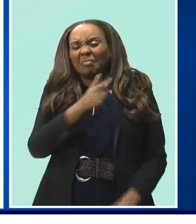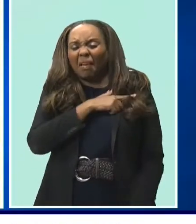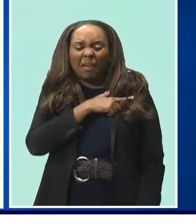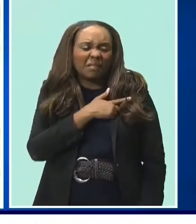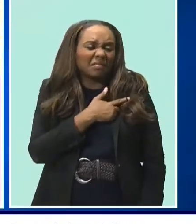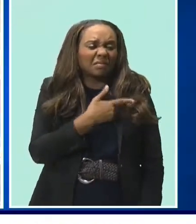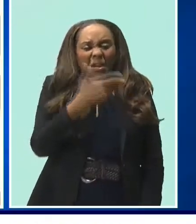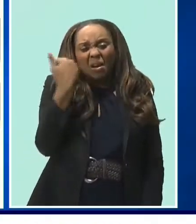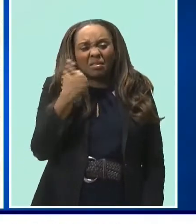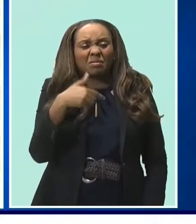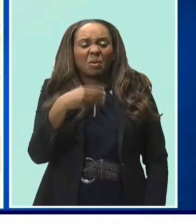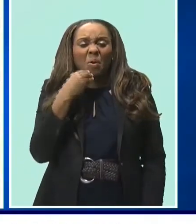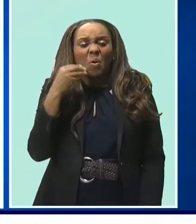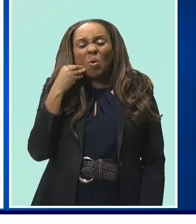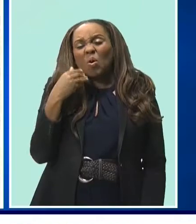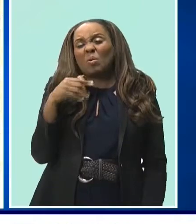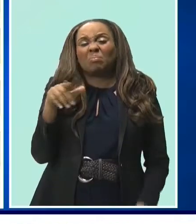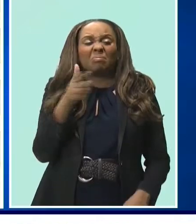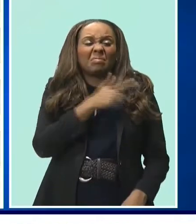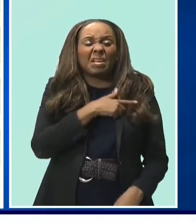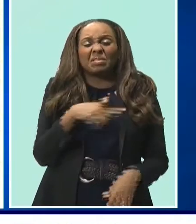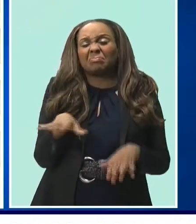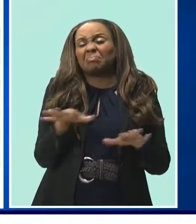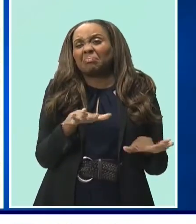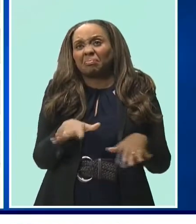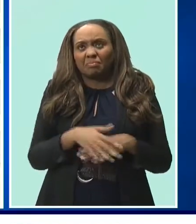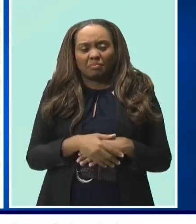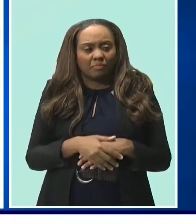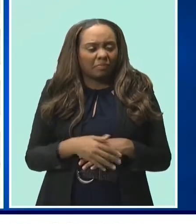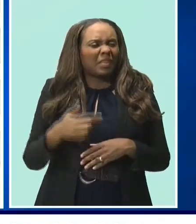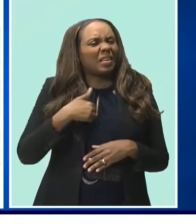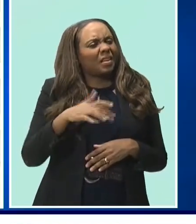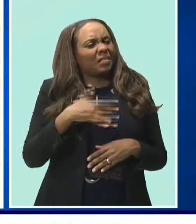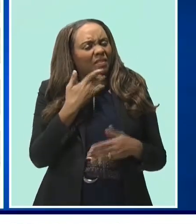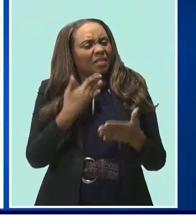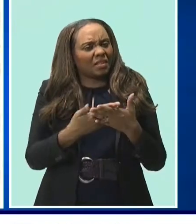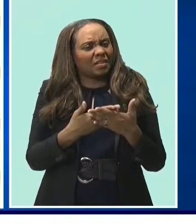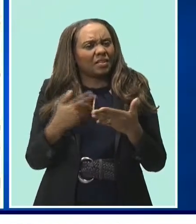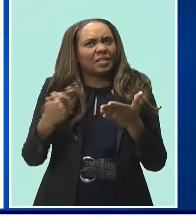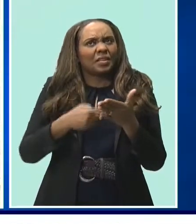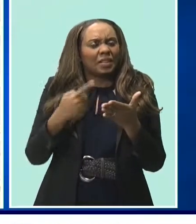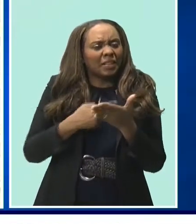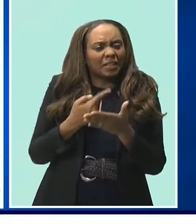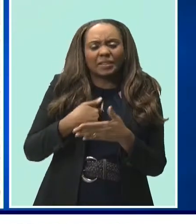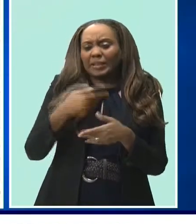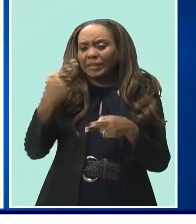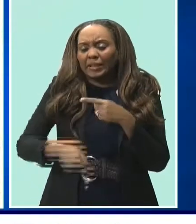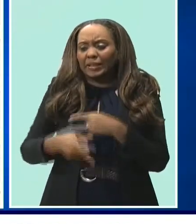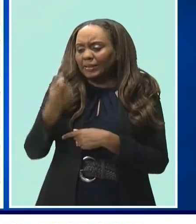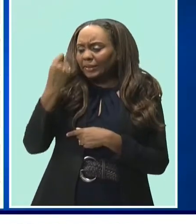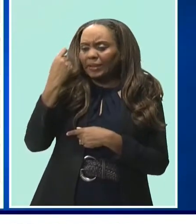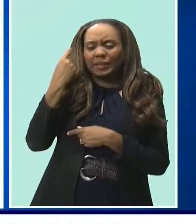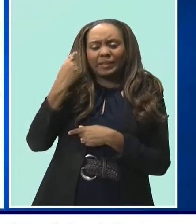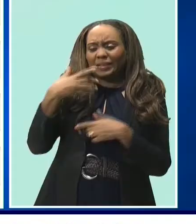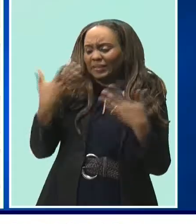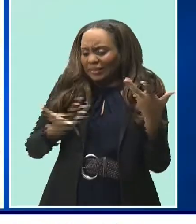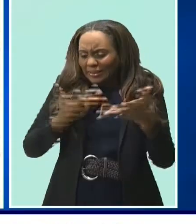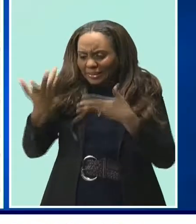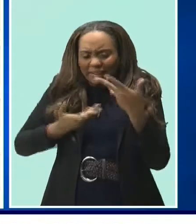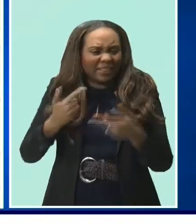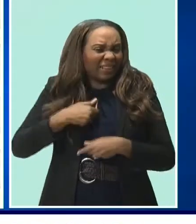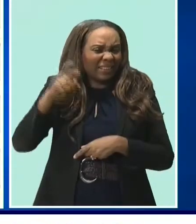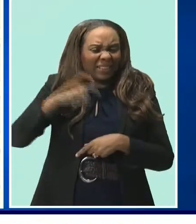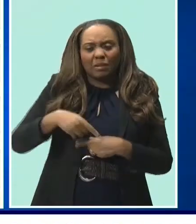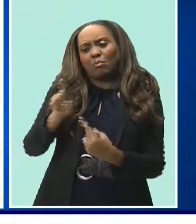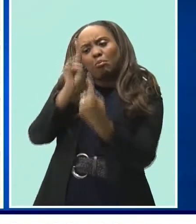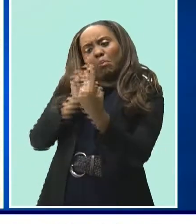environment and that sort of thing. I feel good. This Google Classroom thing, sometimes I just can't understand it. In person, I need to talk